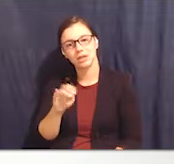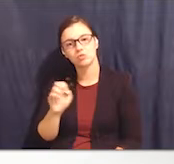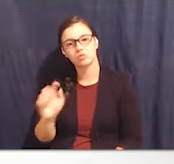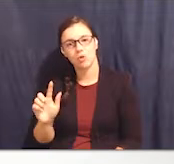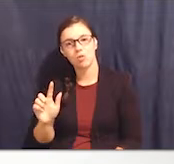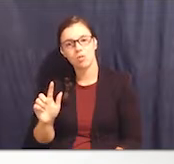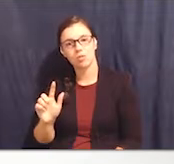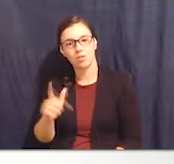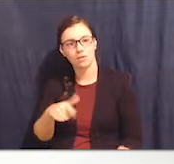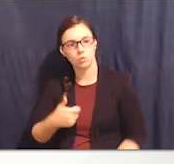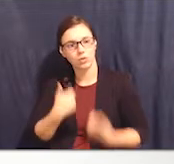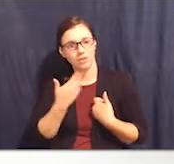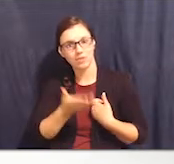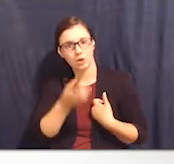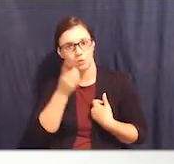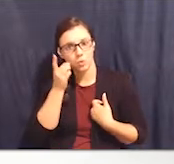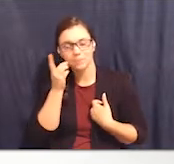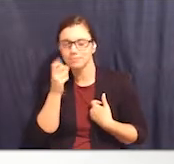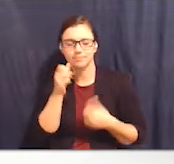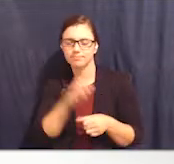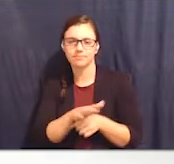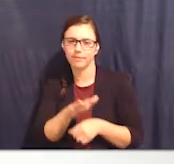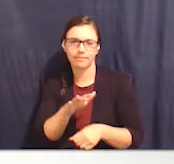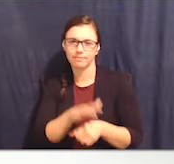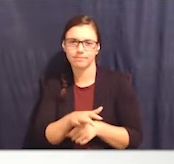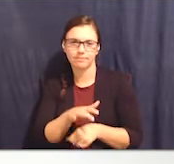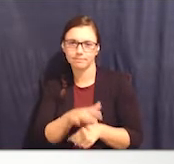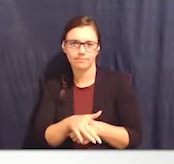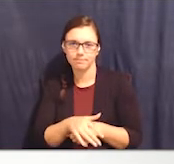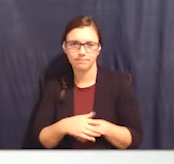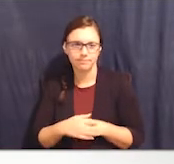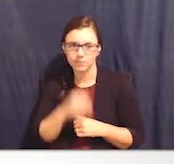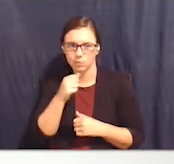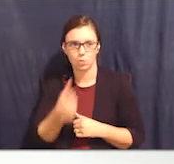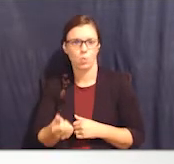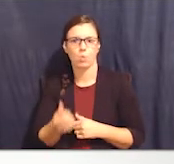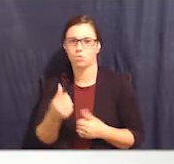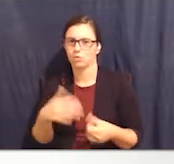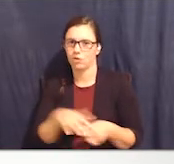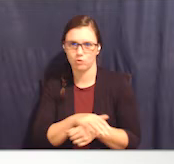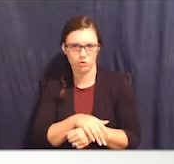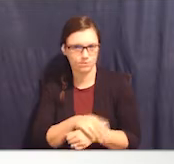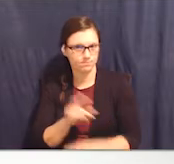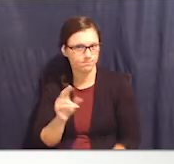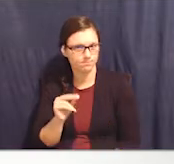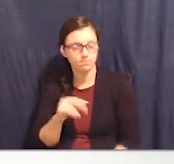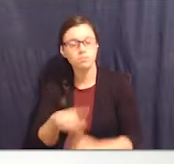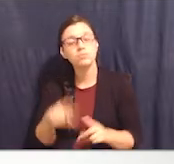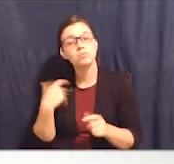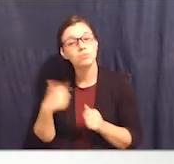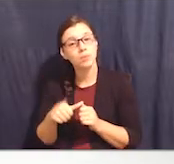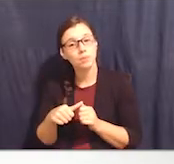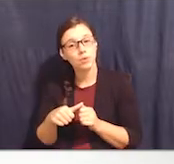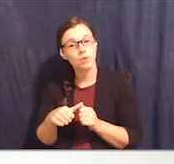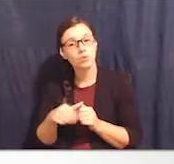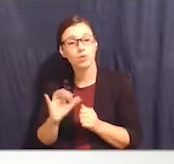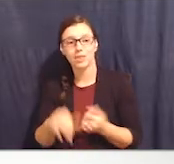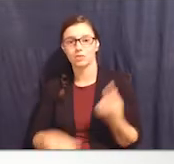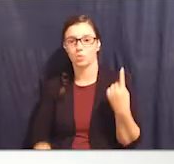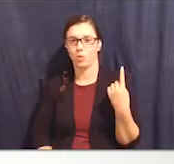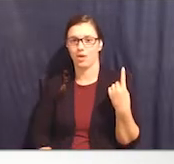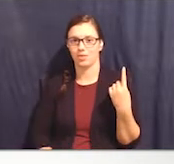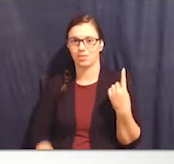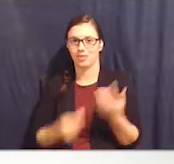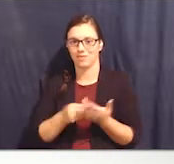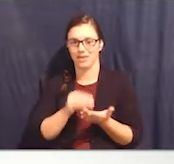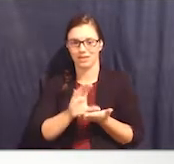can support students in post-secondary education if that post-secondary education is aligned with a career. Now, these startup